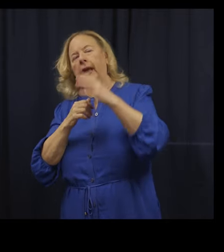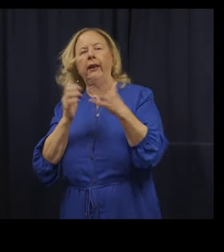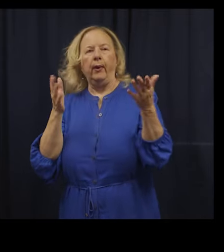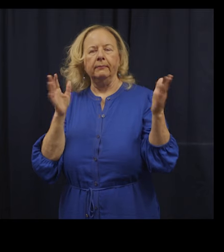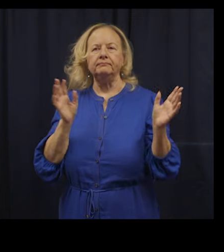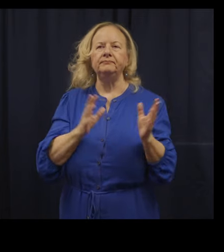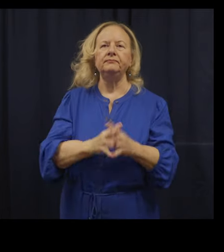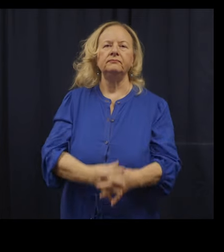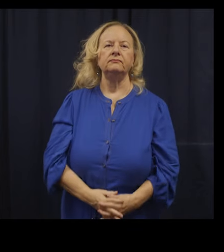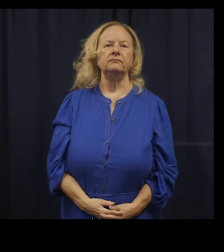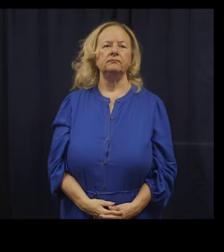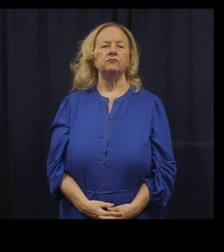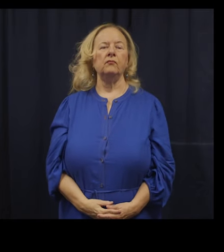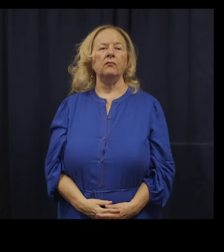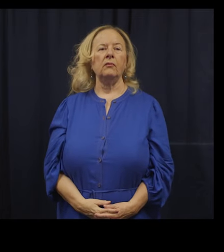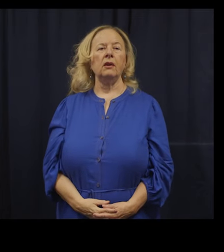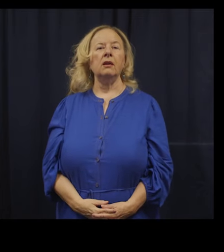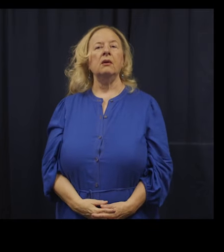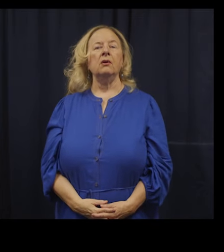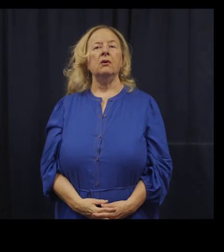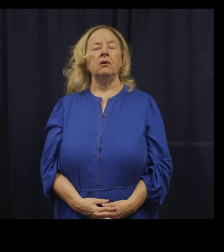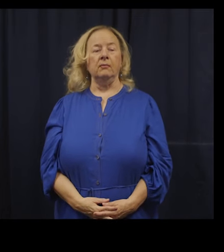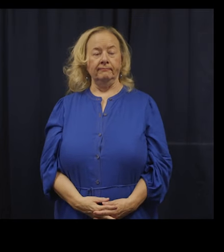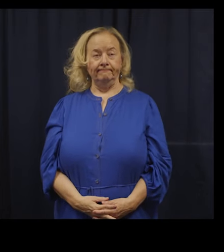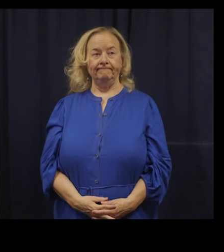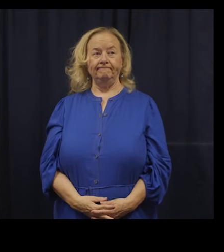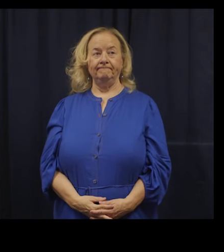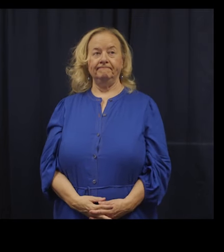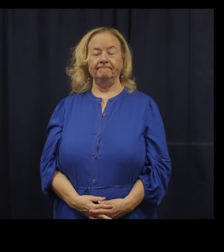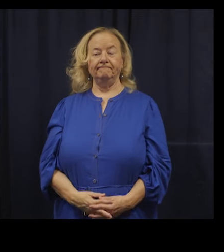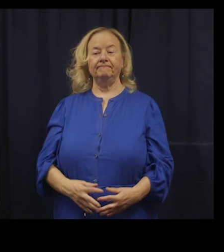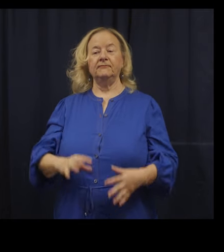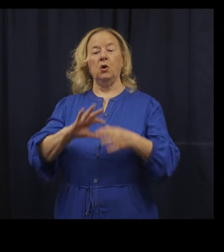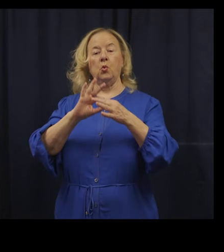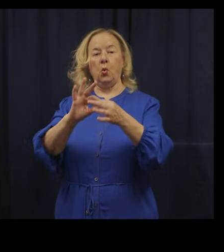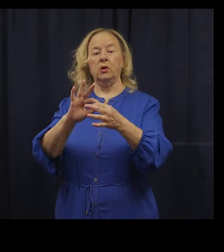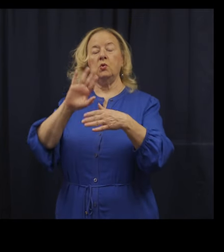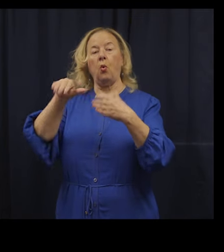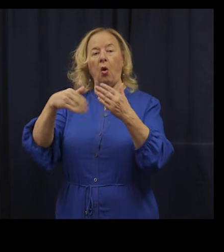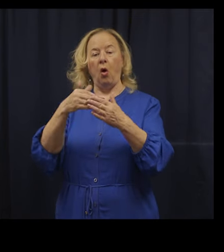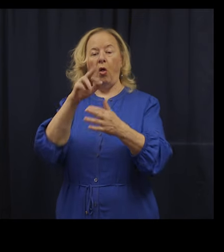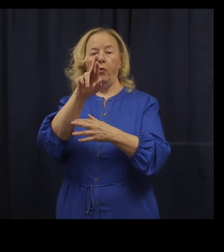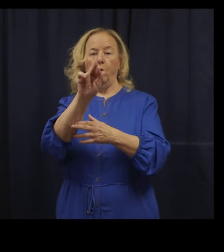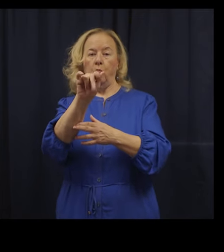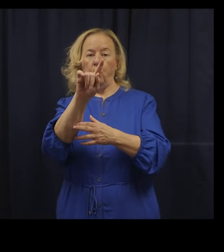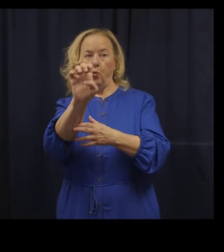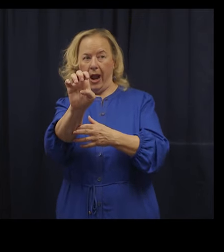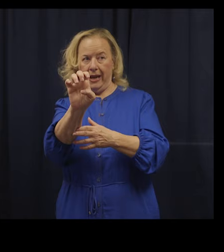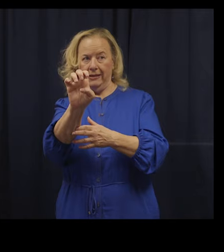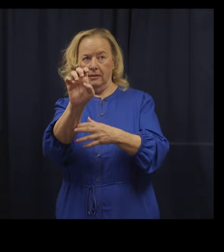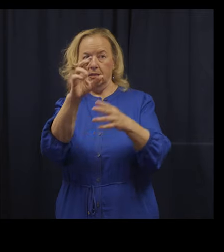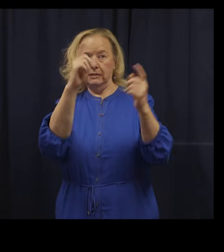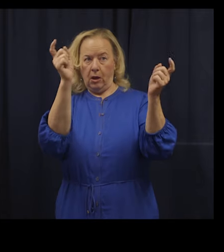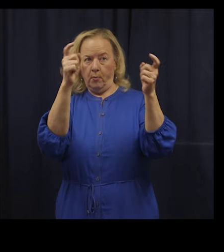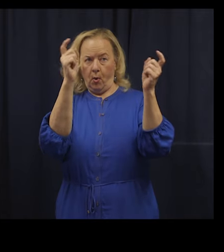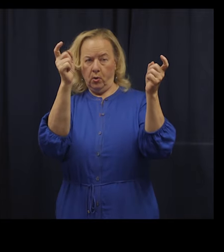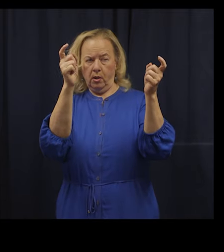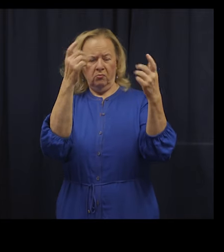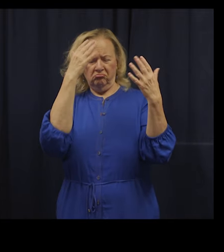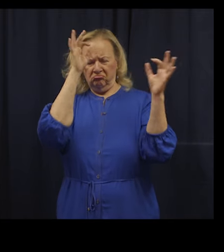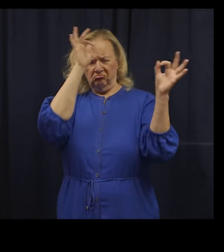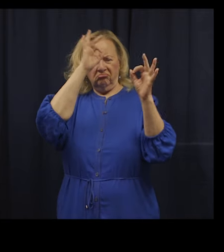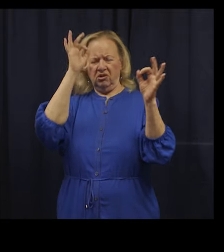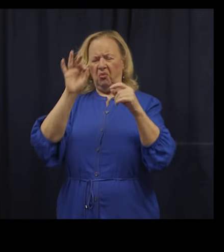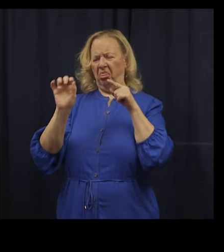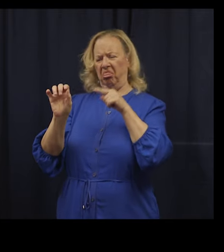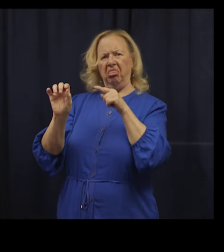Anyway, it also says, according to all the rites, the ceremonies, well, guess what? We don't know any of the rites. We